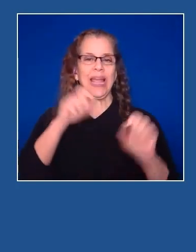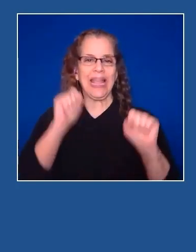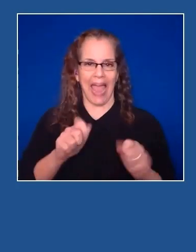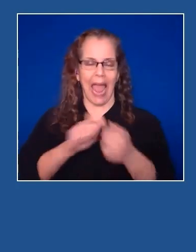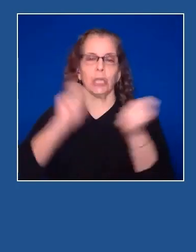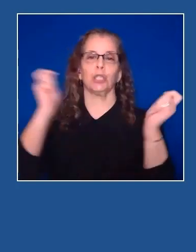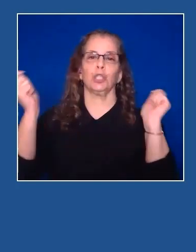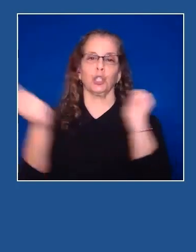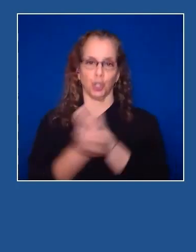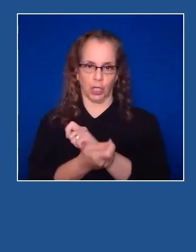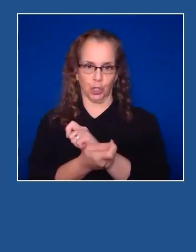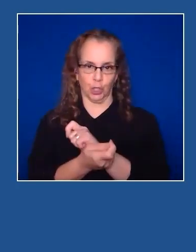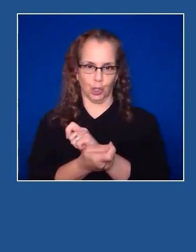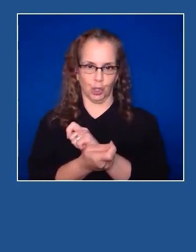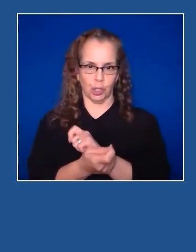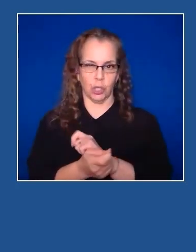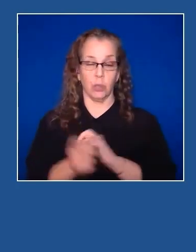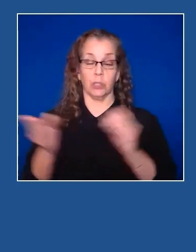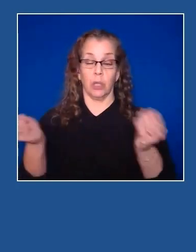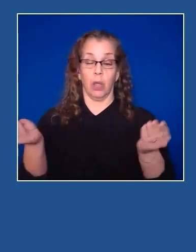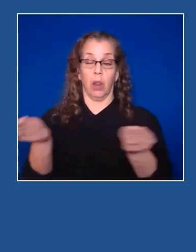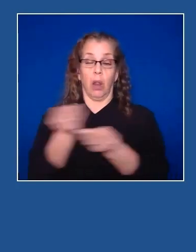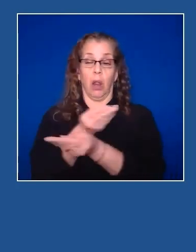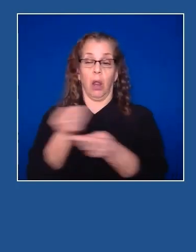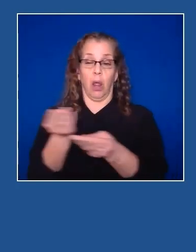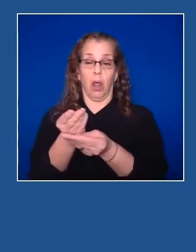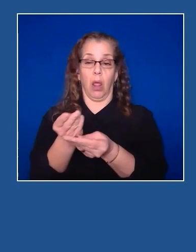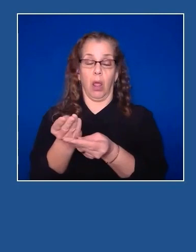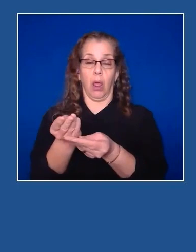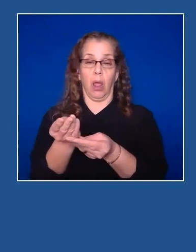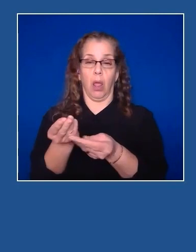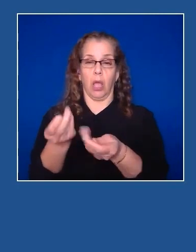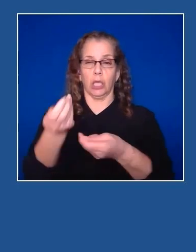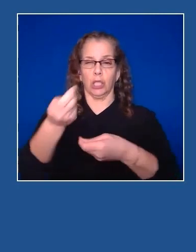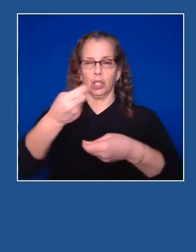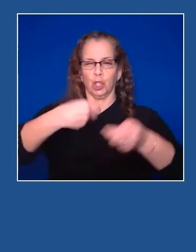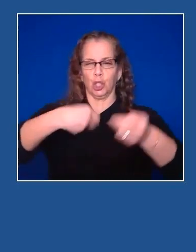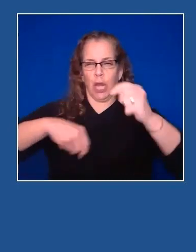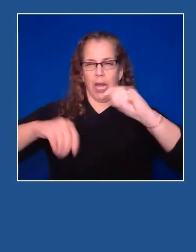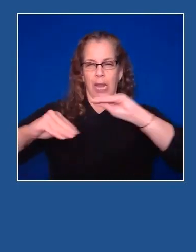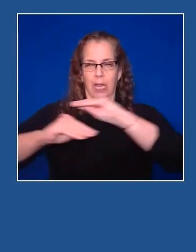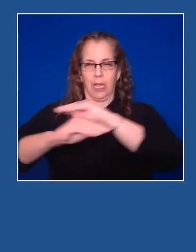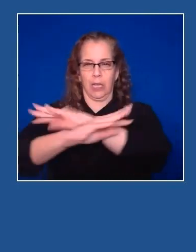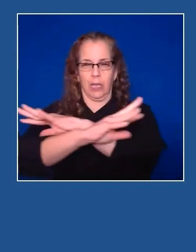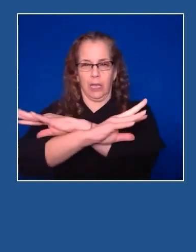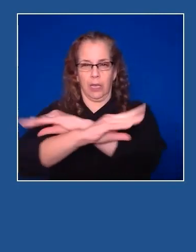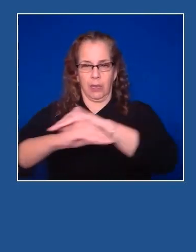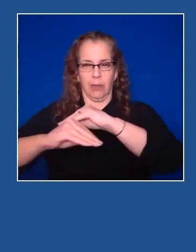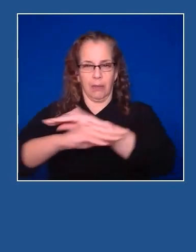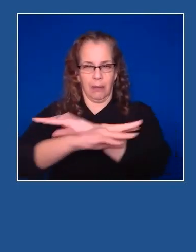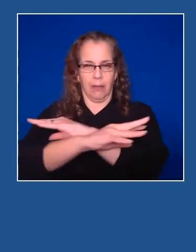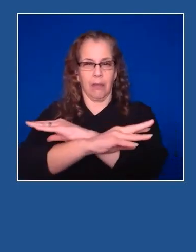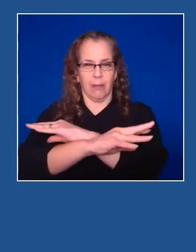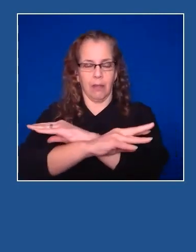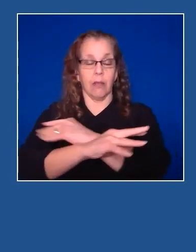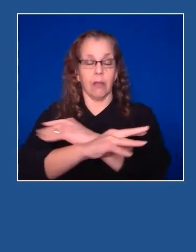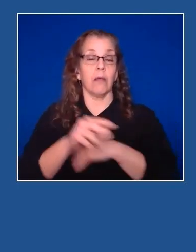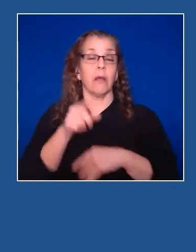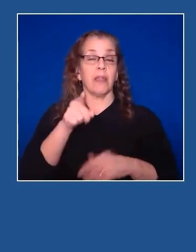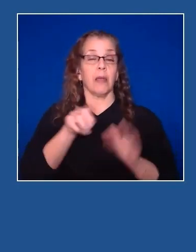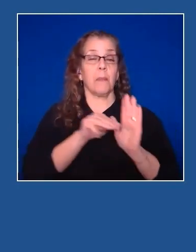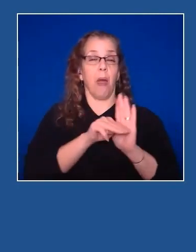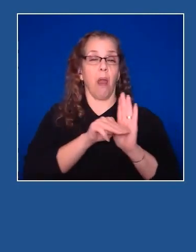take reciprocity and flip it in the other direction. The way to do that using this transactional model is for